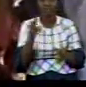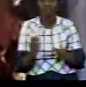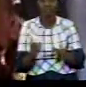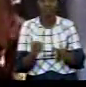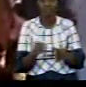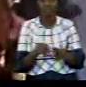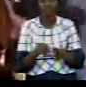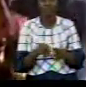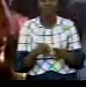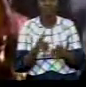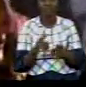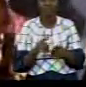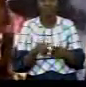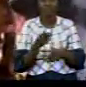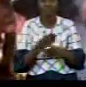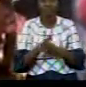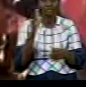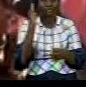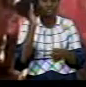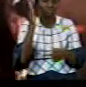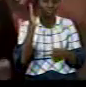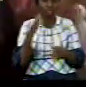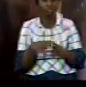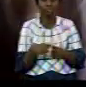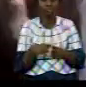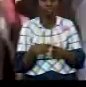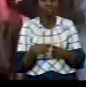testimonies right here from the alpha location